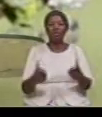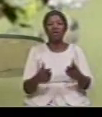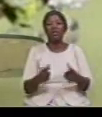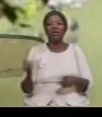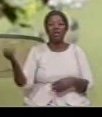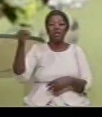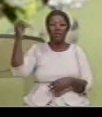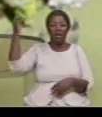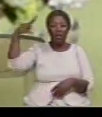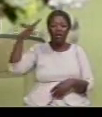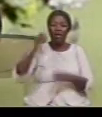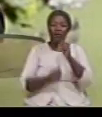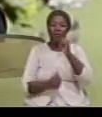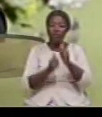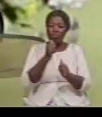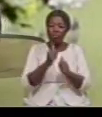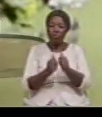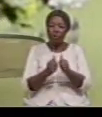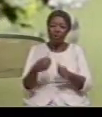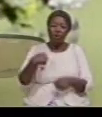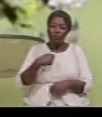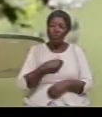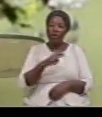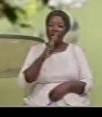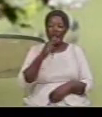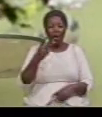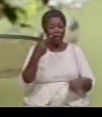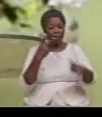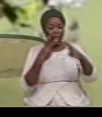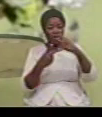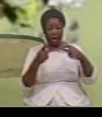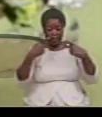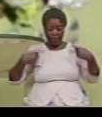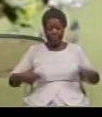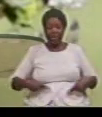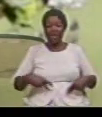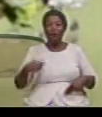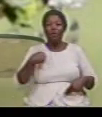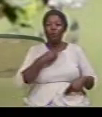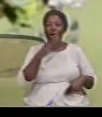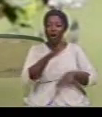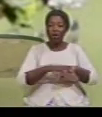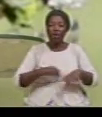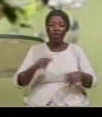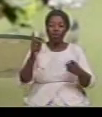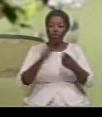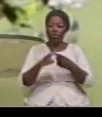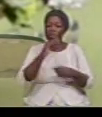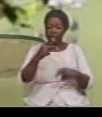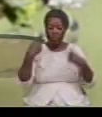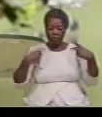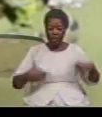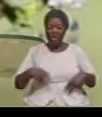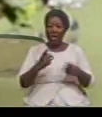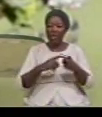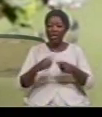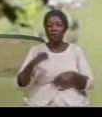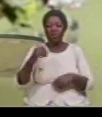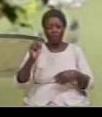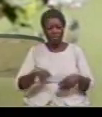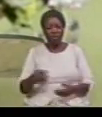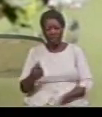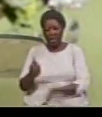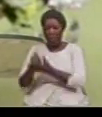We are priests, brothers and sisters, believers. We are priests. We need to therefore examine